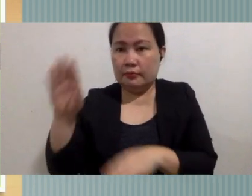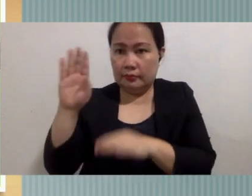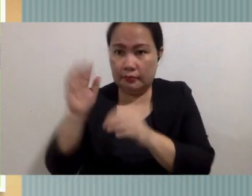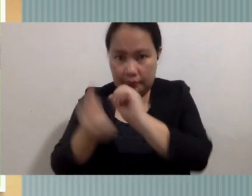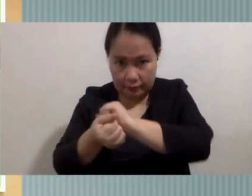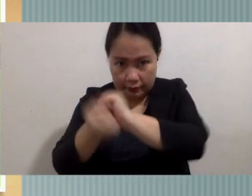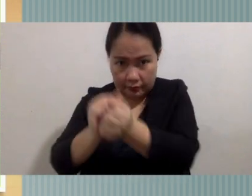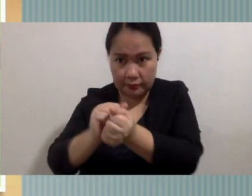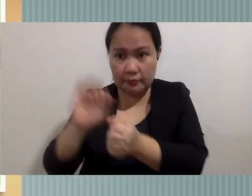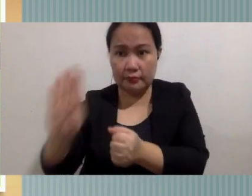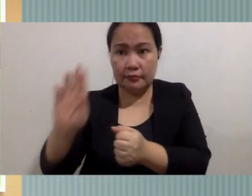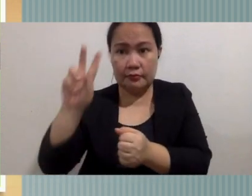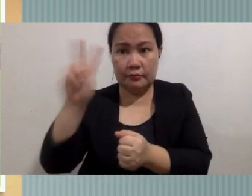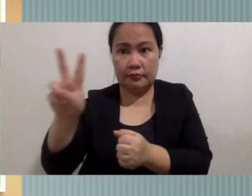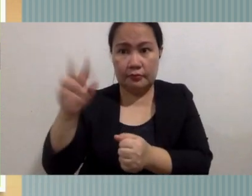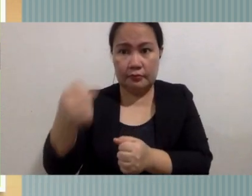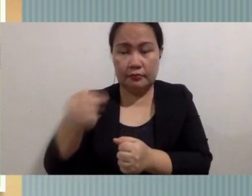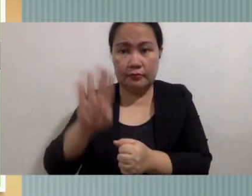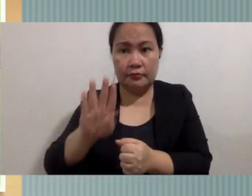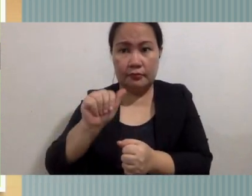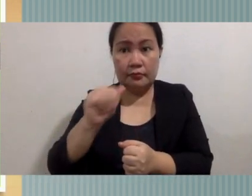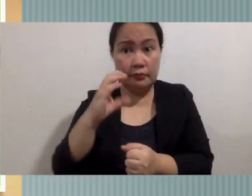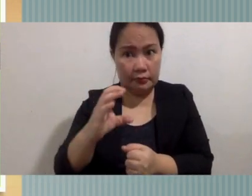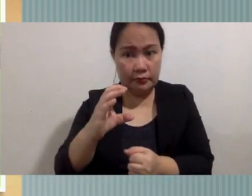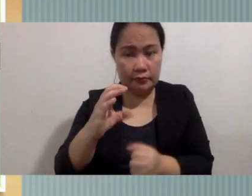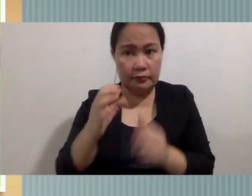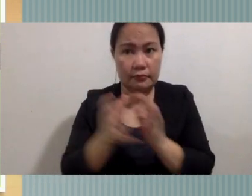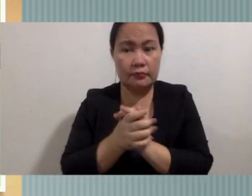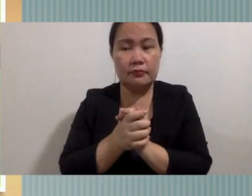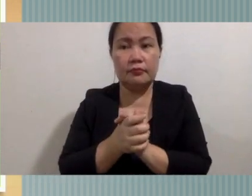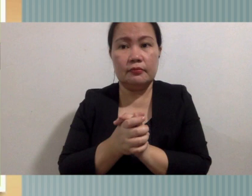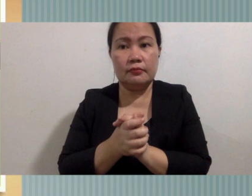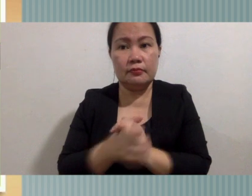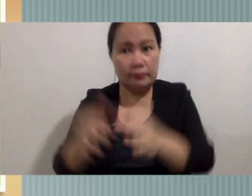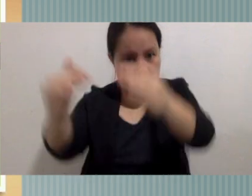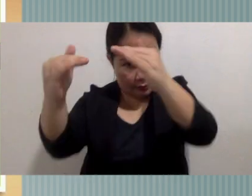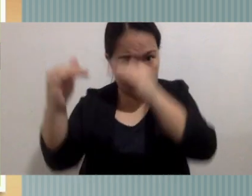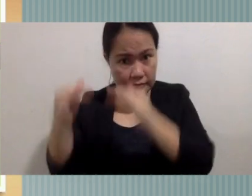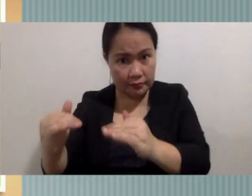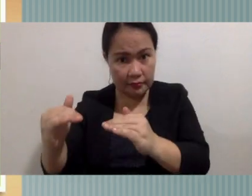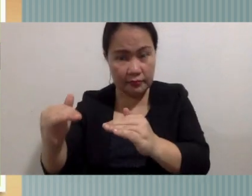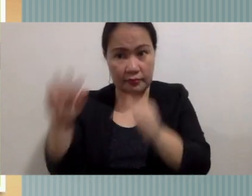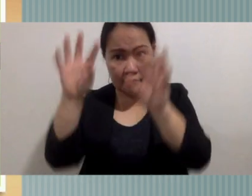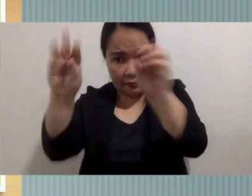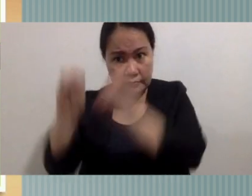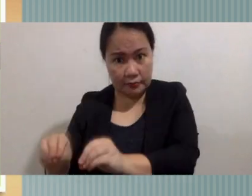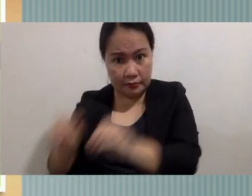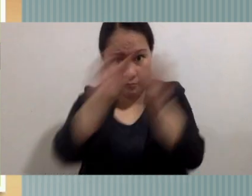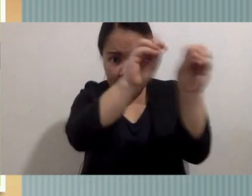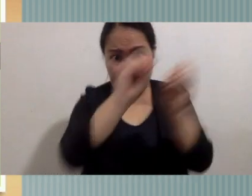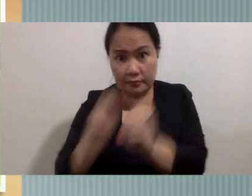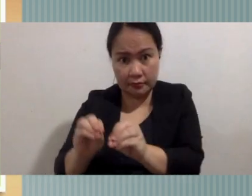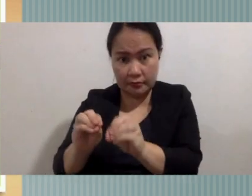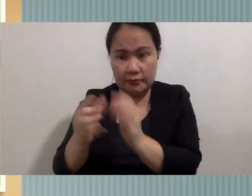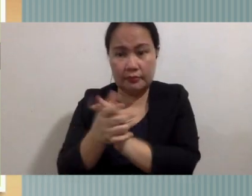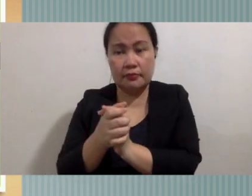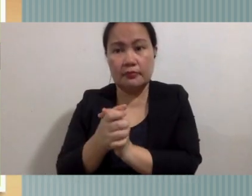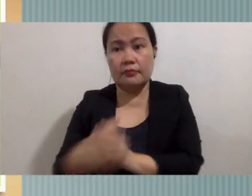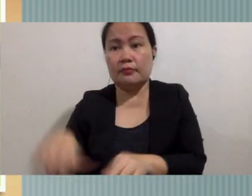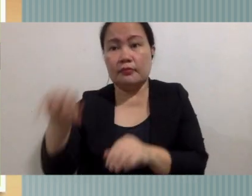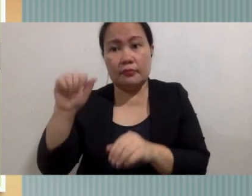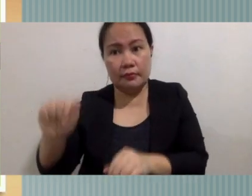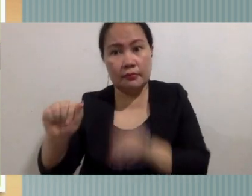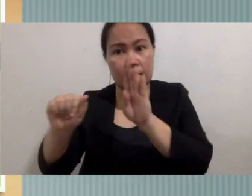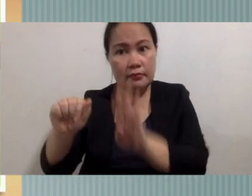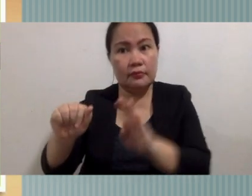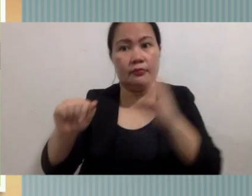10. Okay? So, b squared minus 4ac. So, ilalagay natin lahat ng